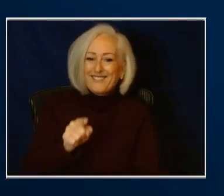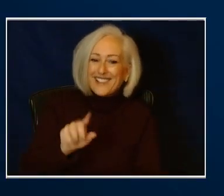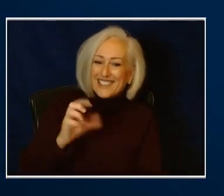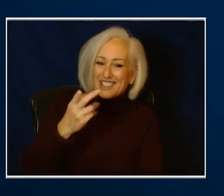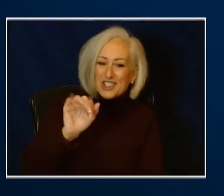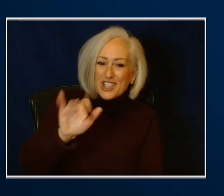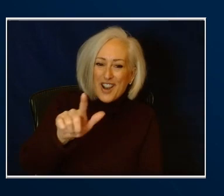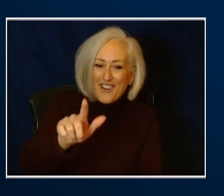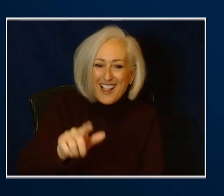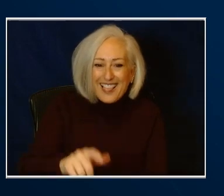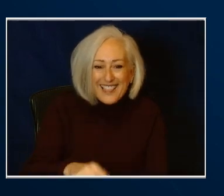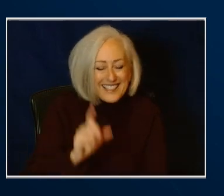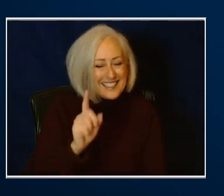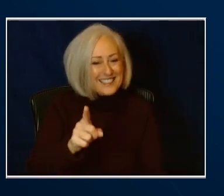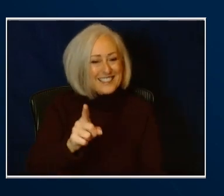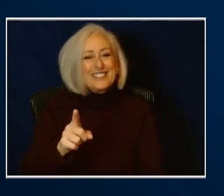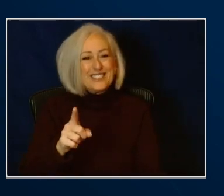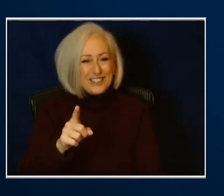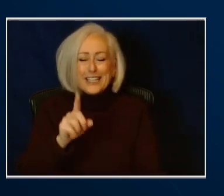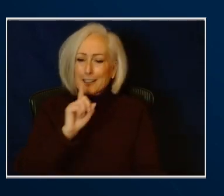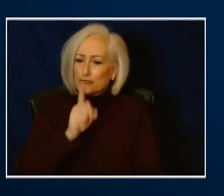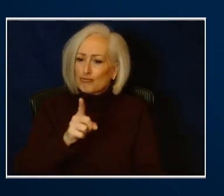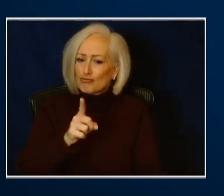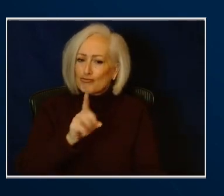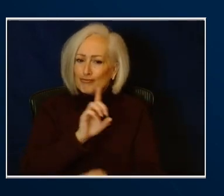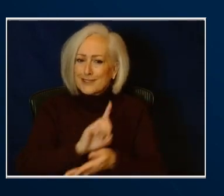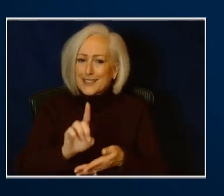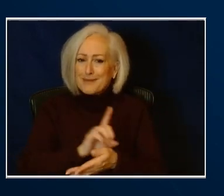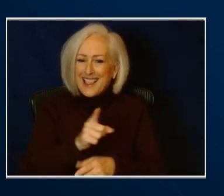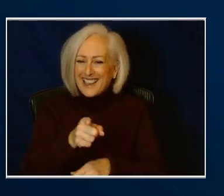very disciplined. She is. She is. I'm just